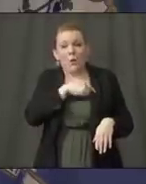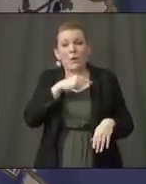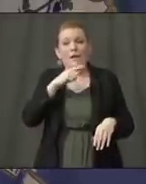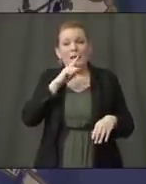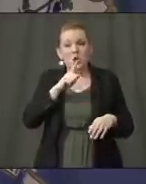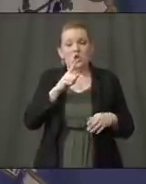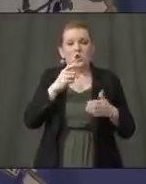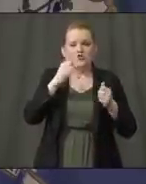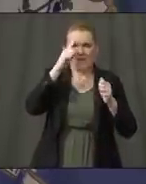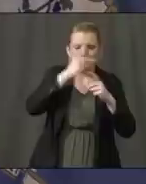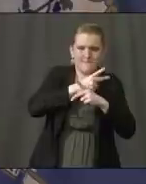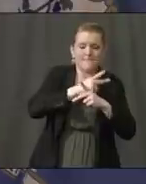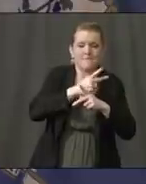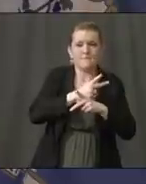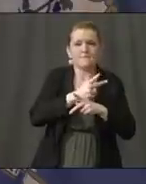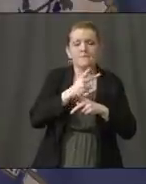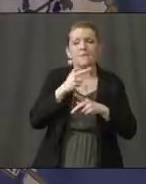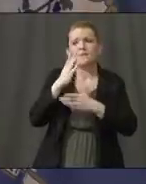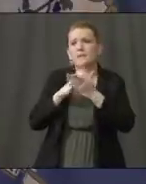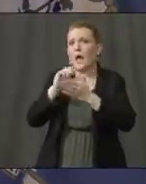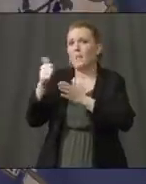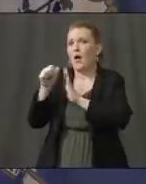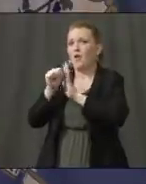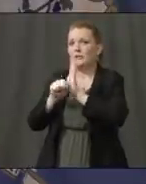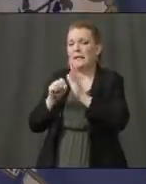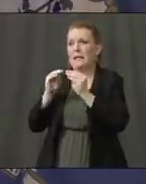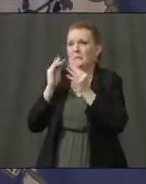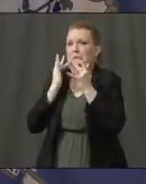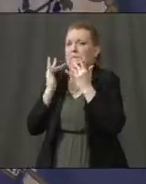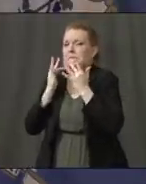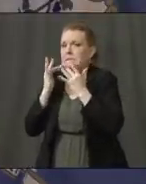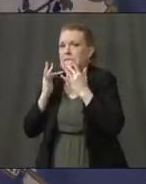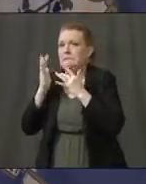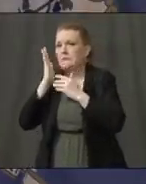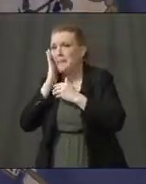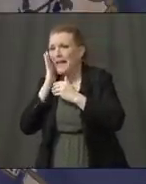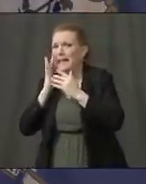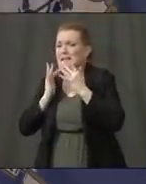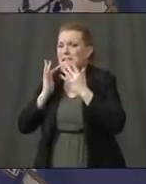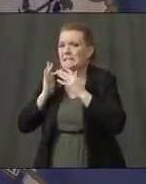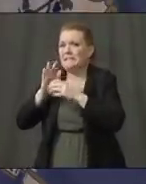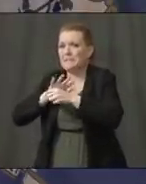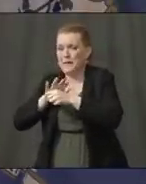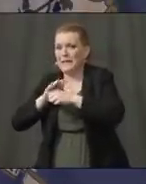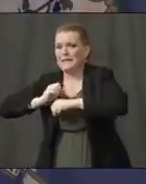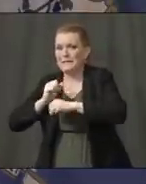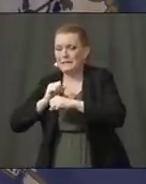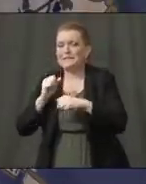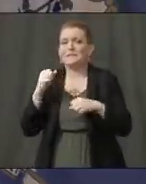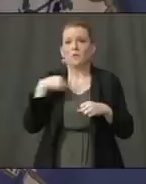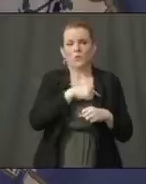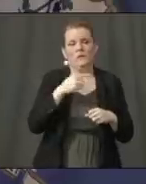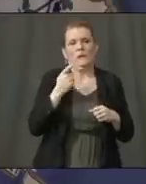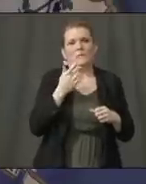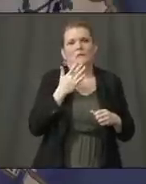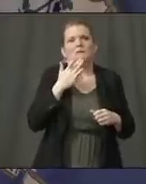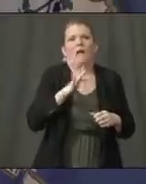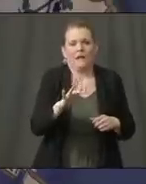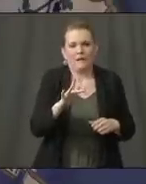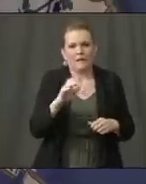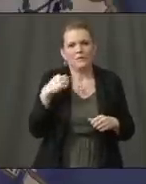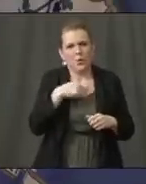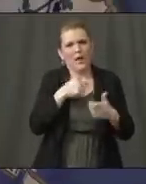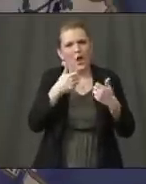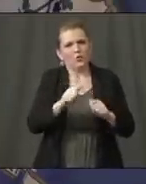governors, some of the other states. So we are able to get people quarantined within their existing nursing home, which is advantageous because they